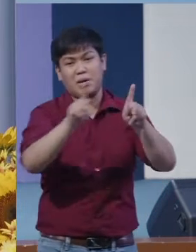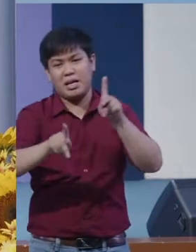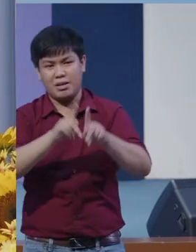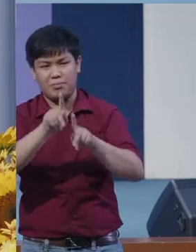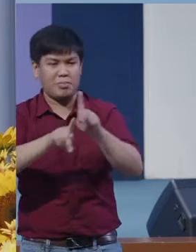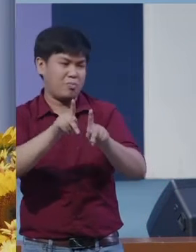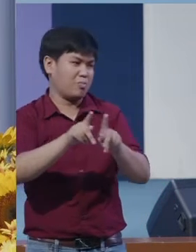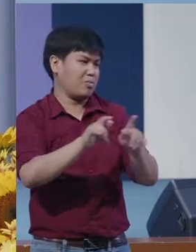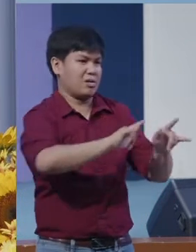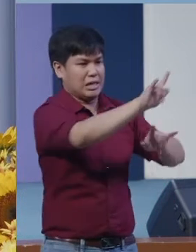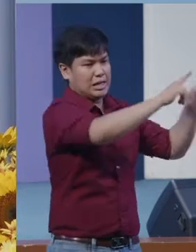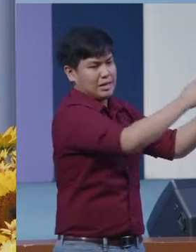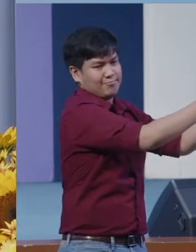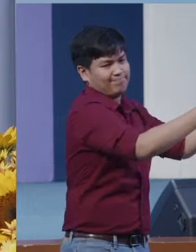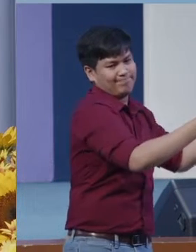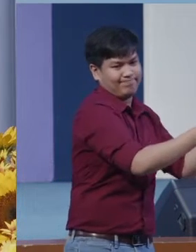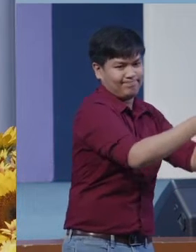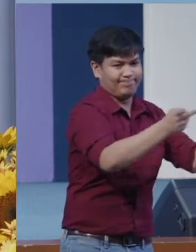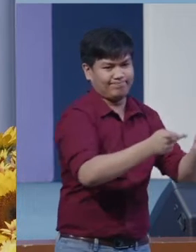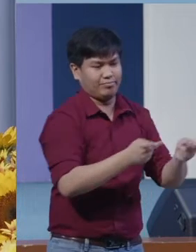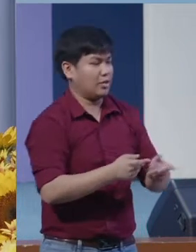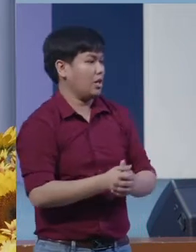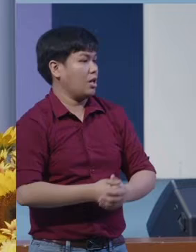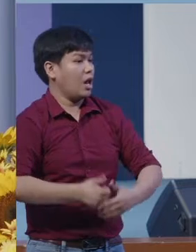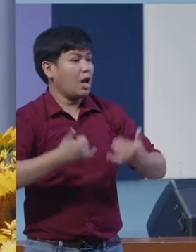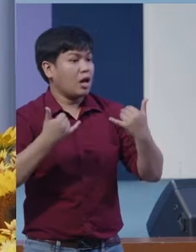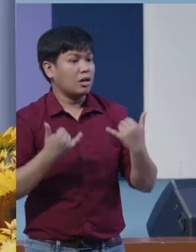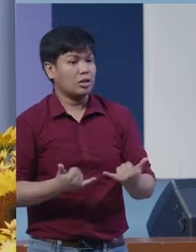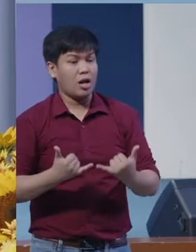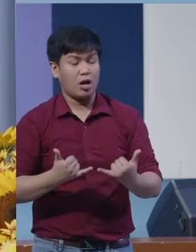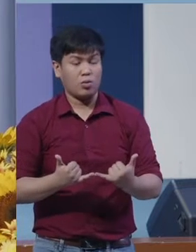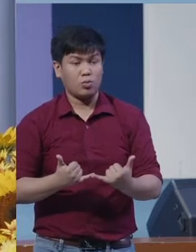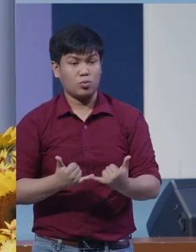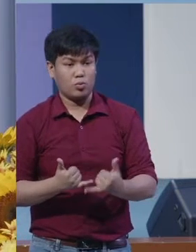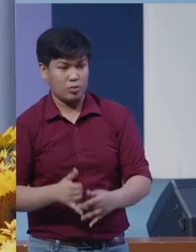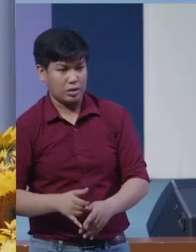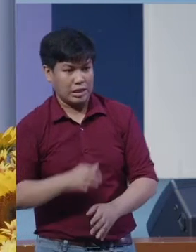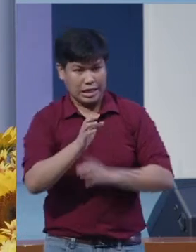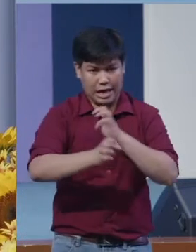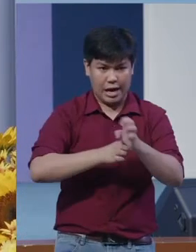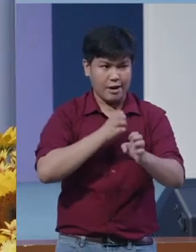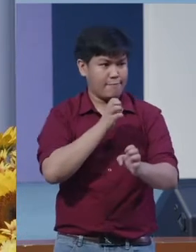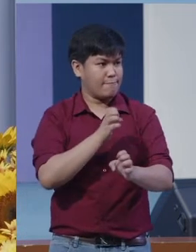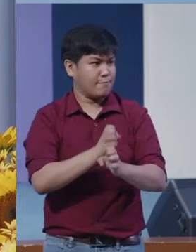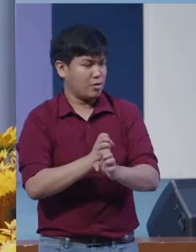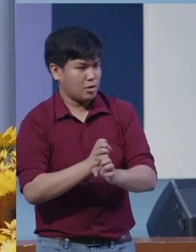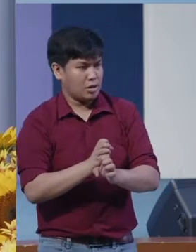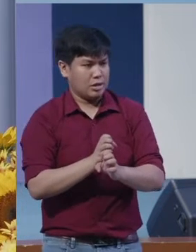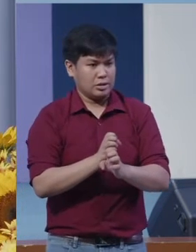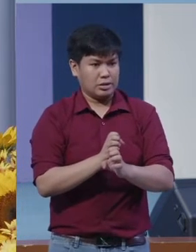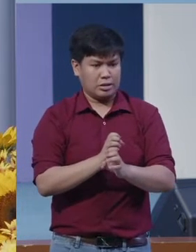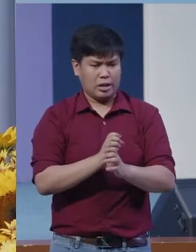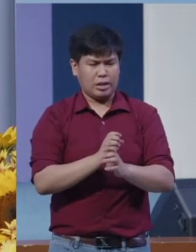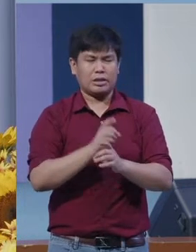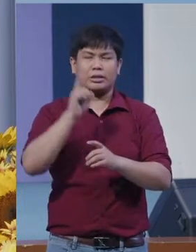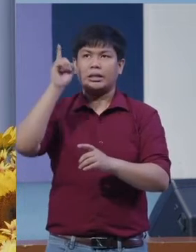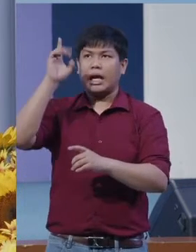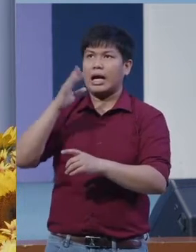the Lord. See how the farmer waits for the precious fruit of the earth, being patient about it.